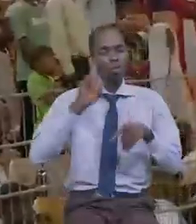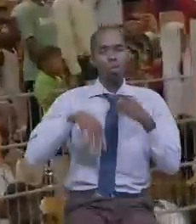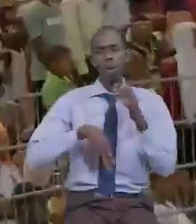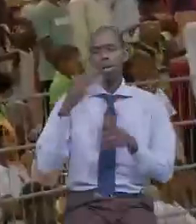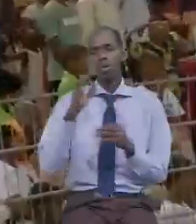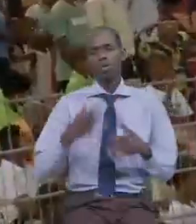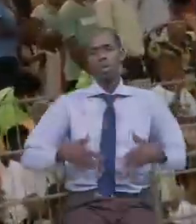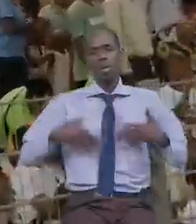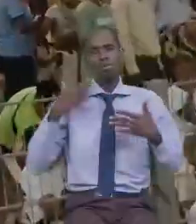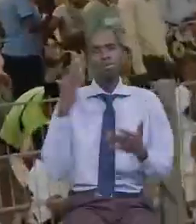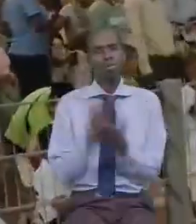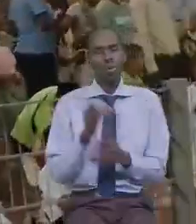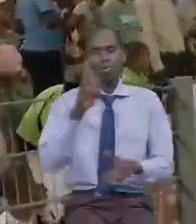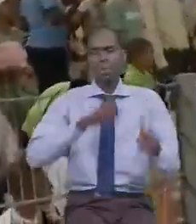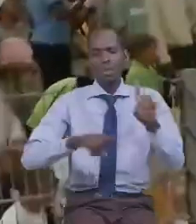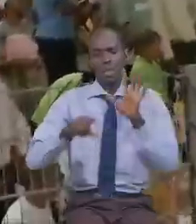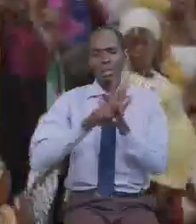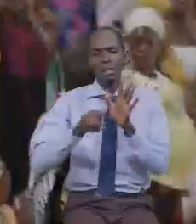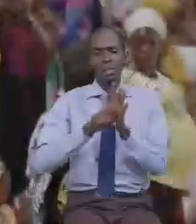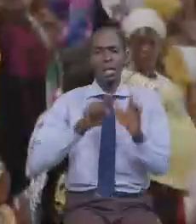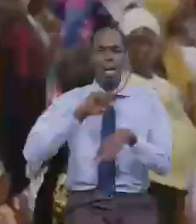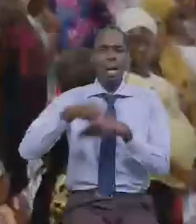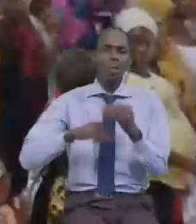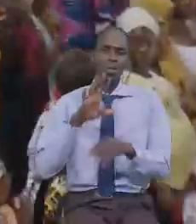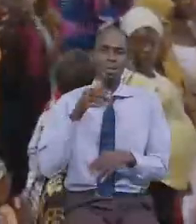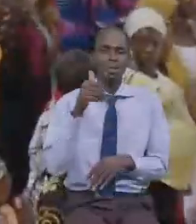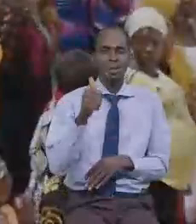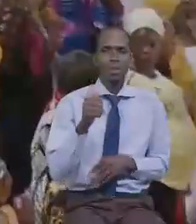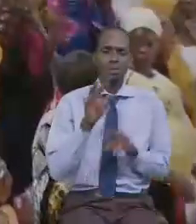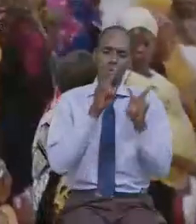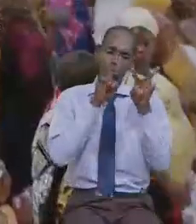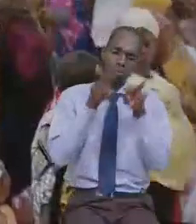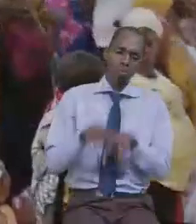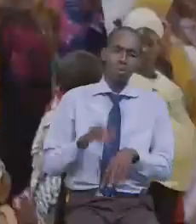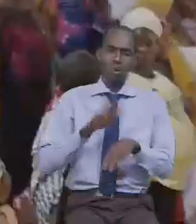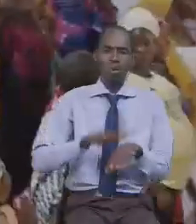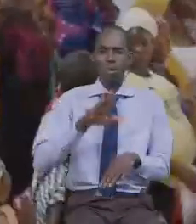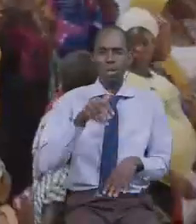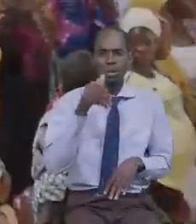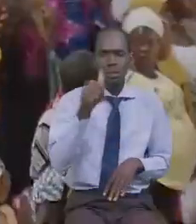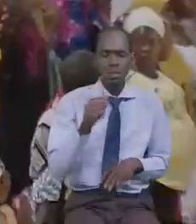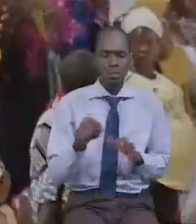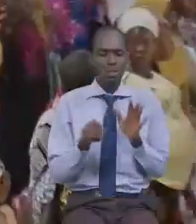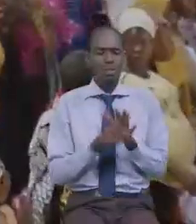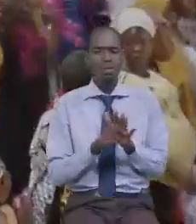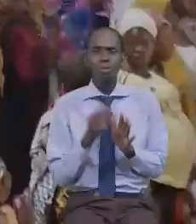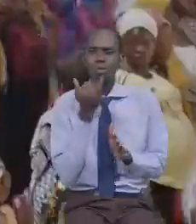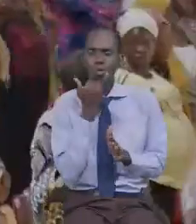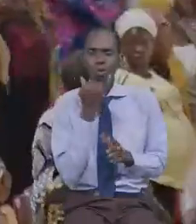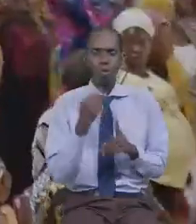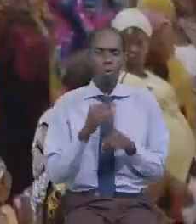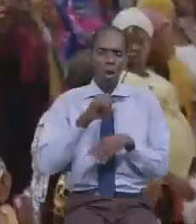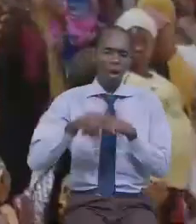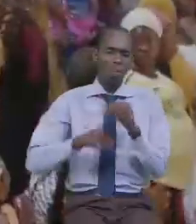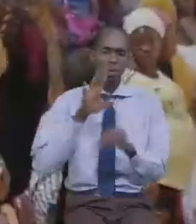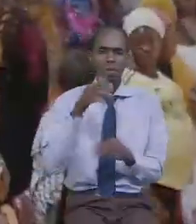things about yourself, downgrading things about yourself, degrading things about yourself.